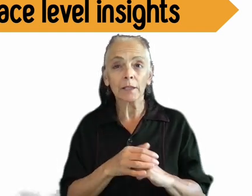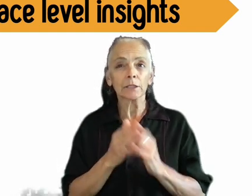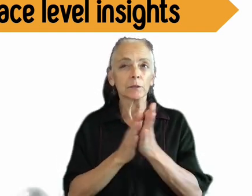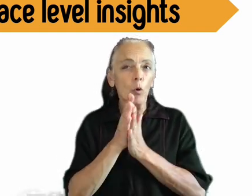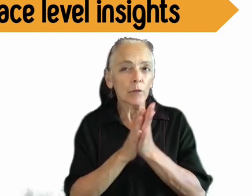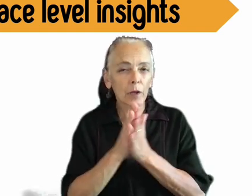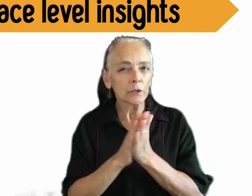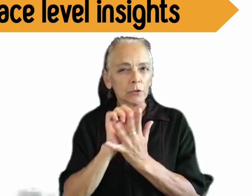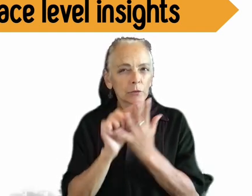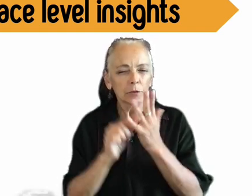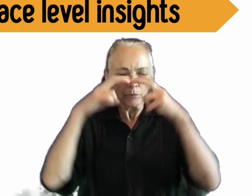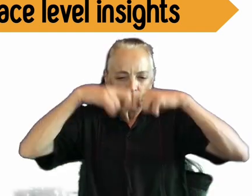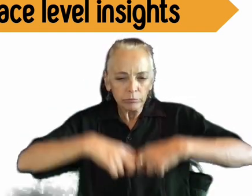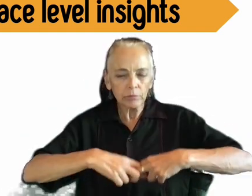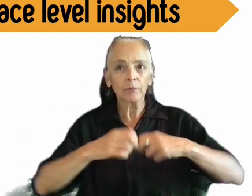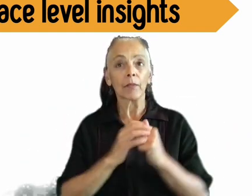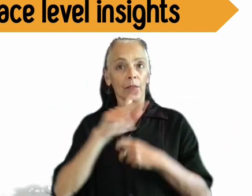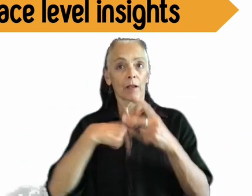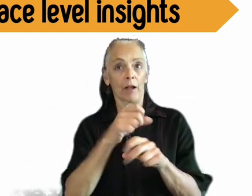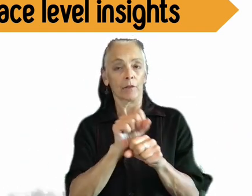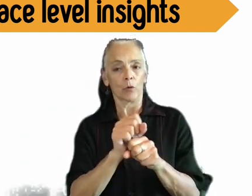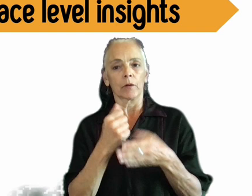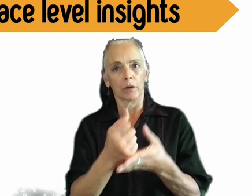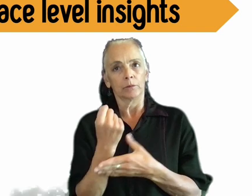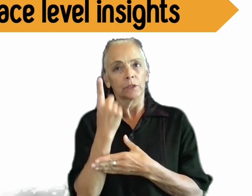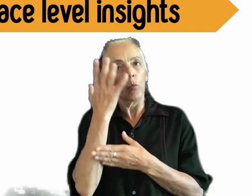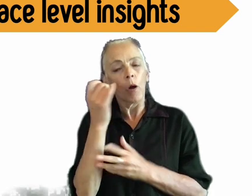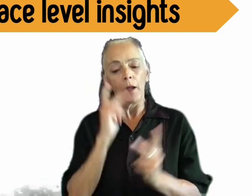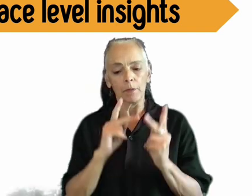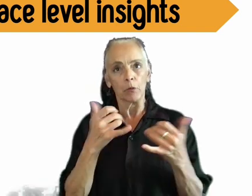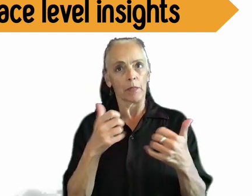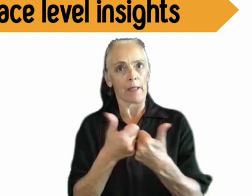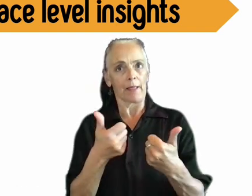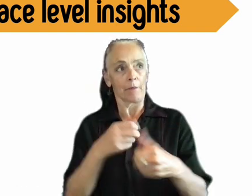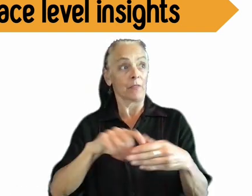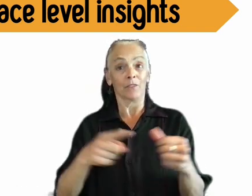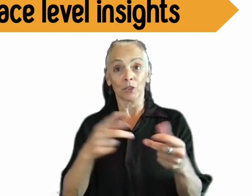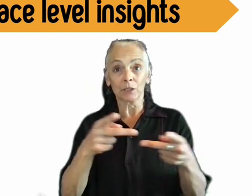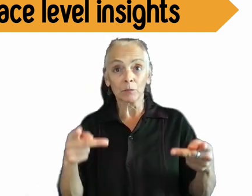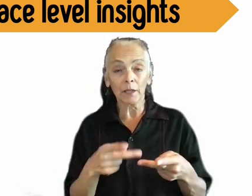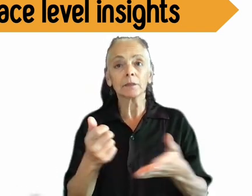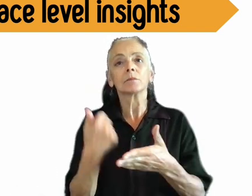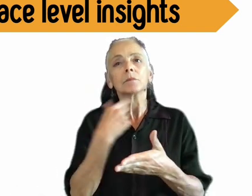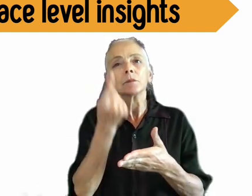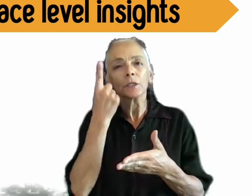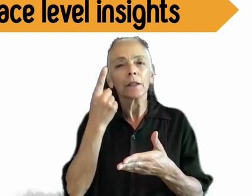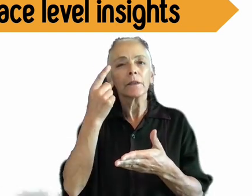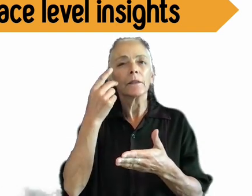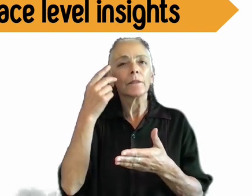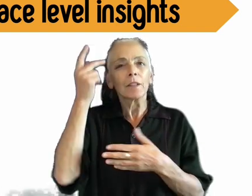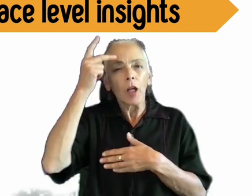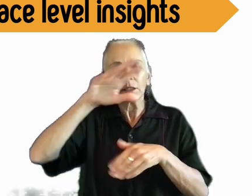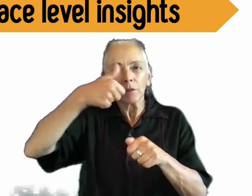and doing this kind of work really gets to say like why people might play a game in the first place it helps us understand the philosophies